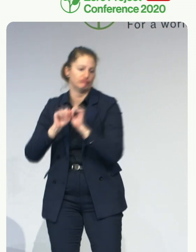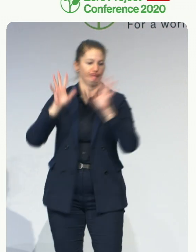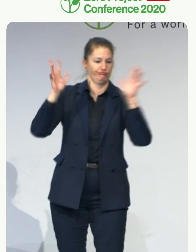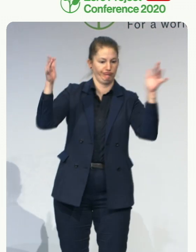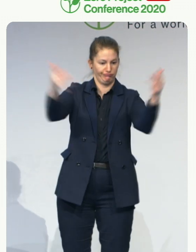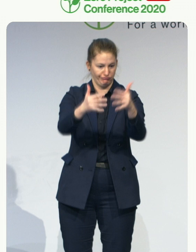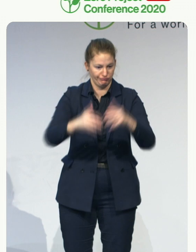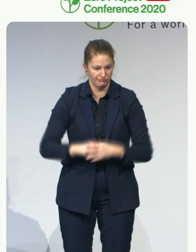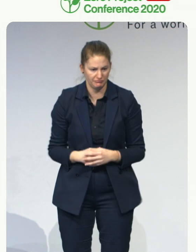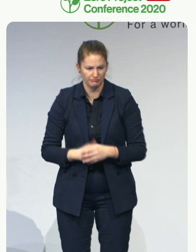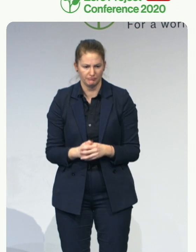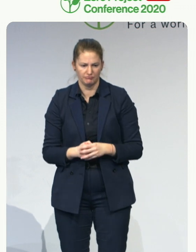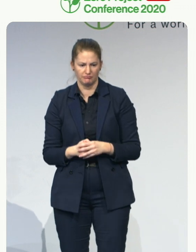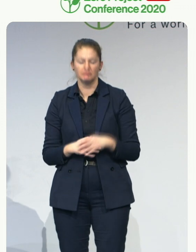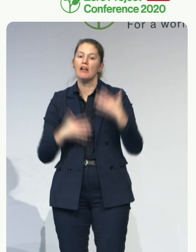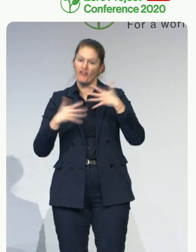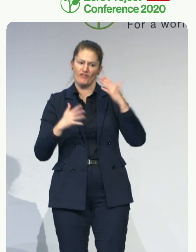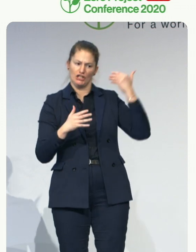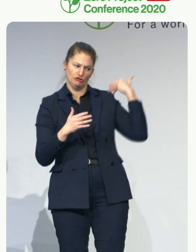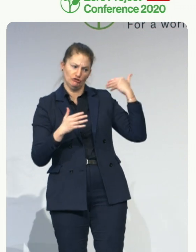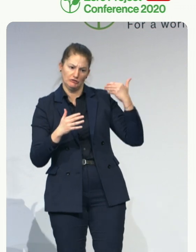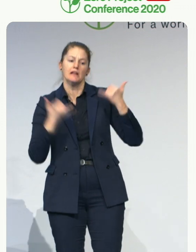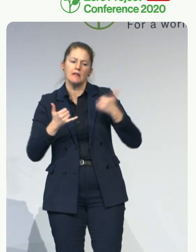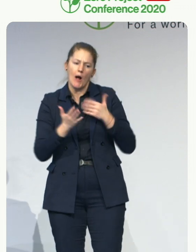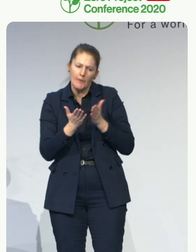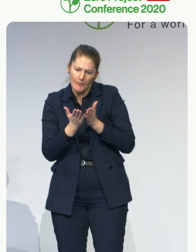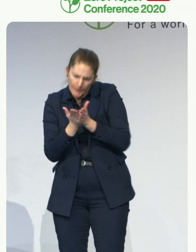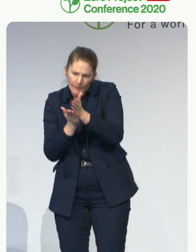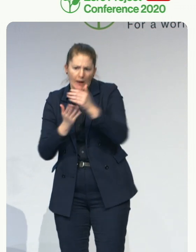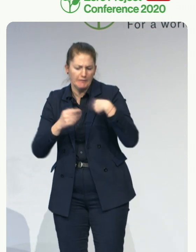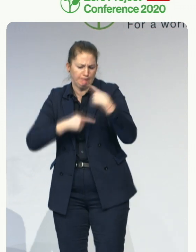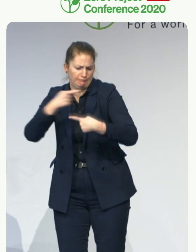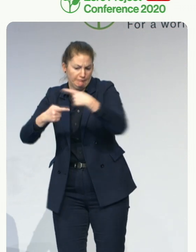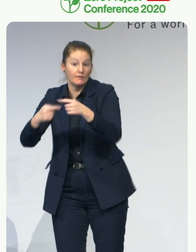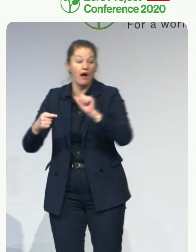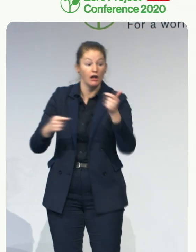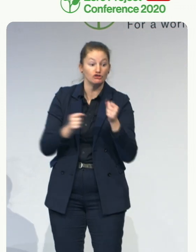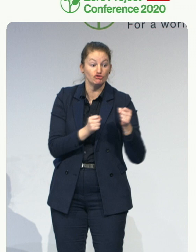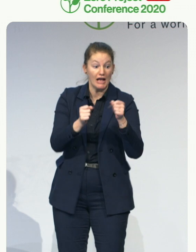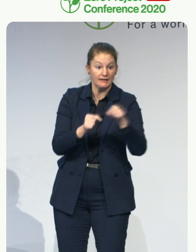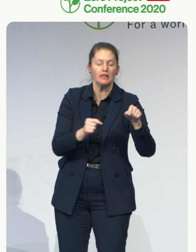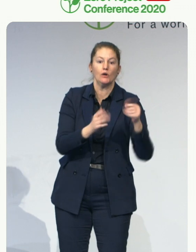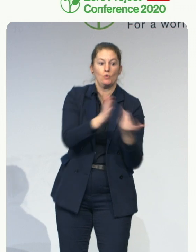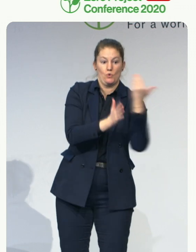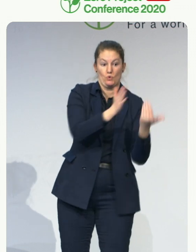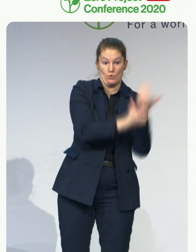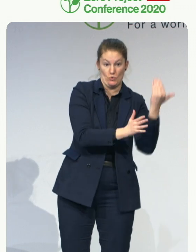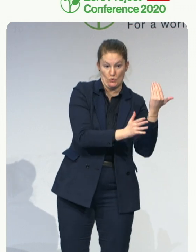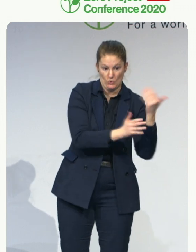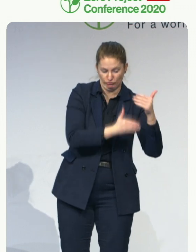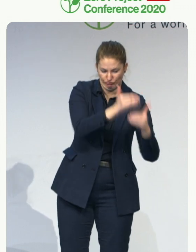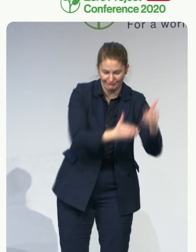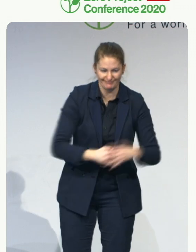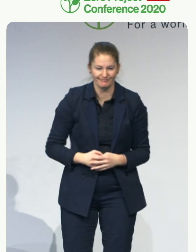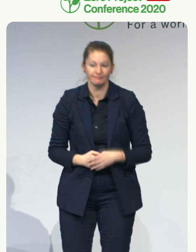new. Let me start with Austria. Here we follow the prototype of